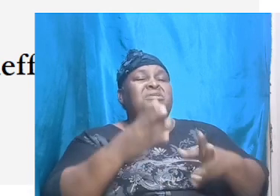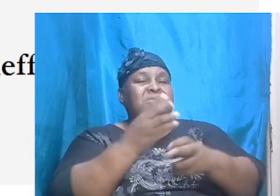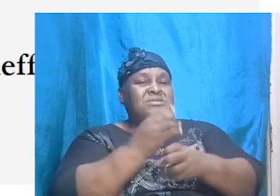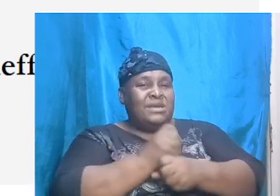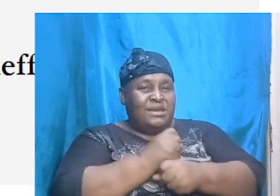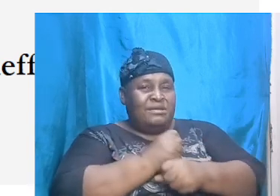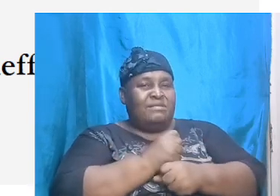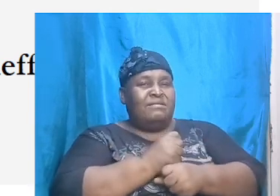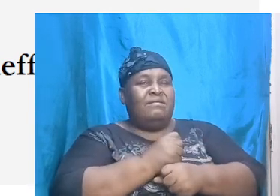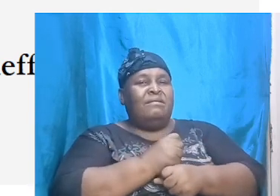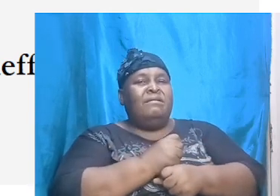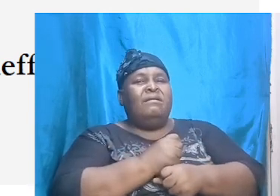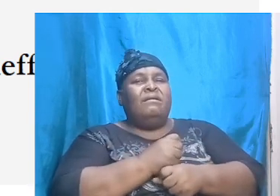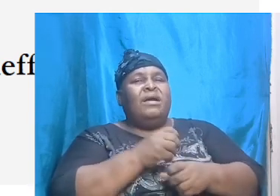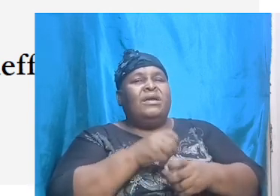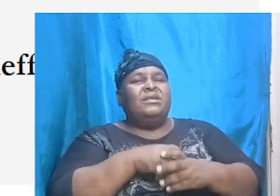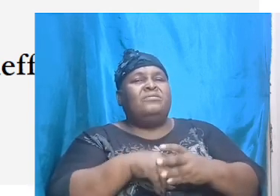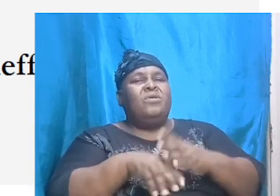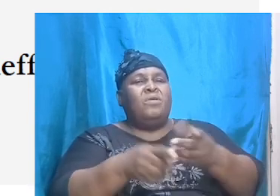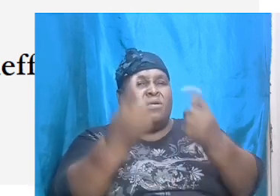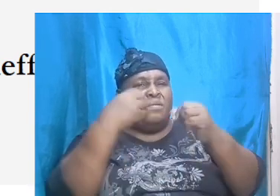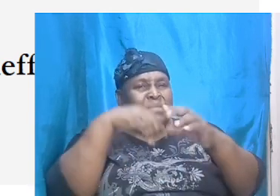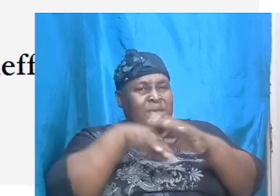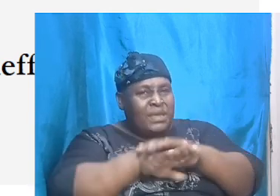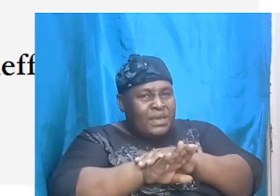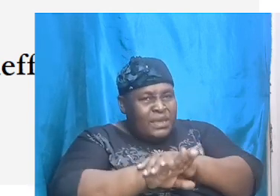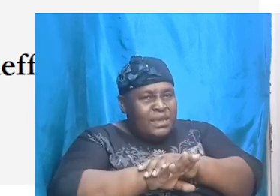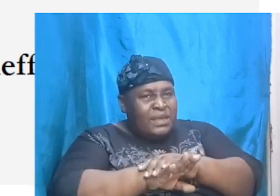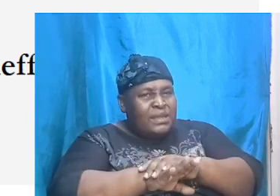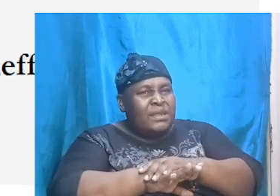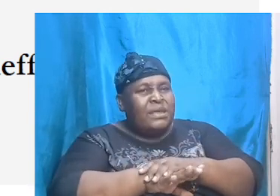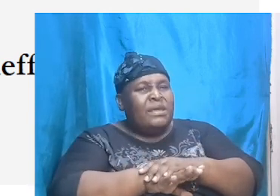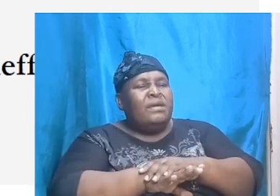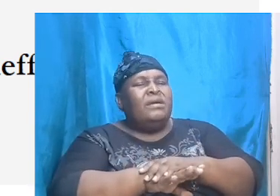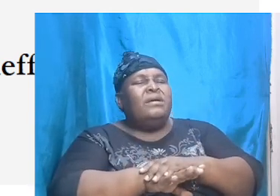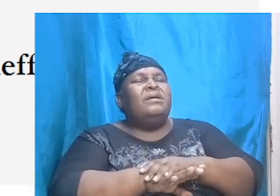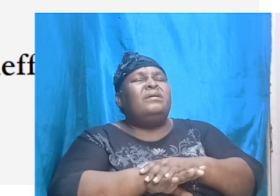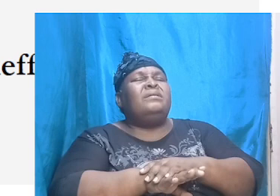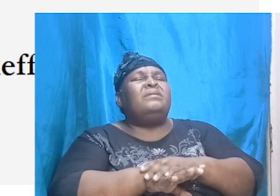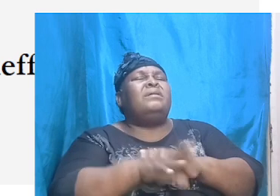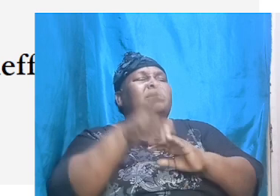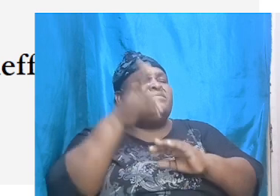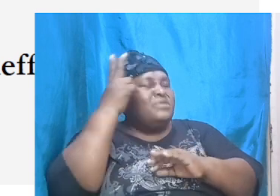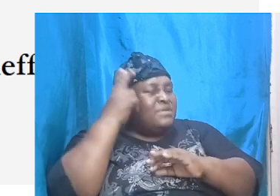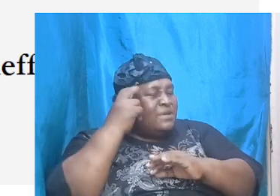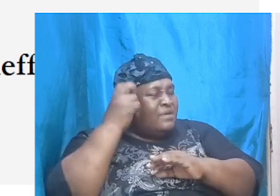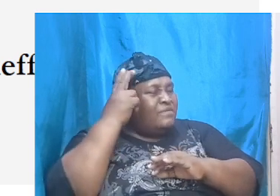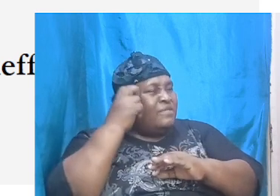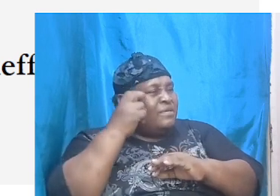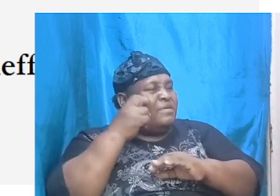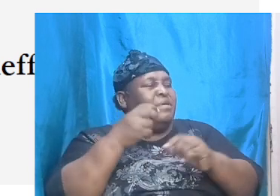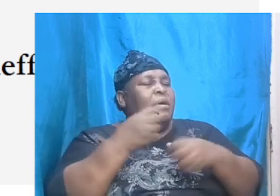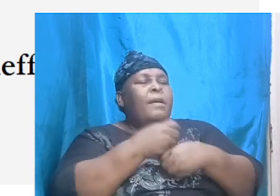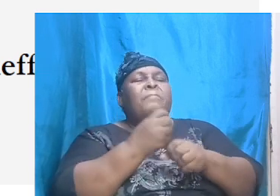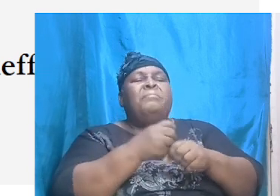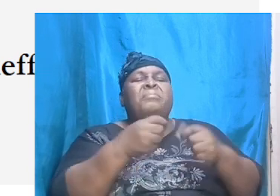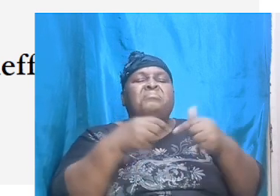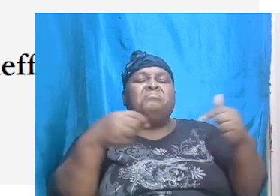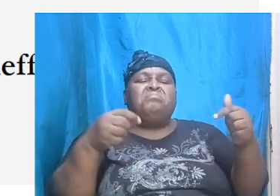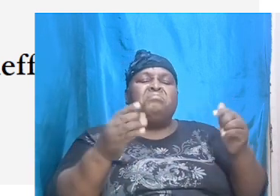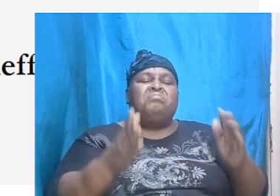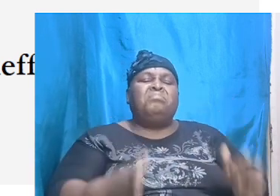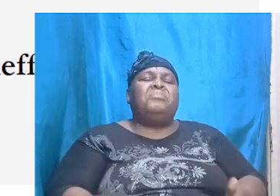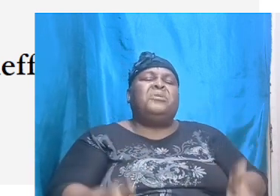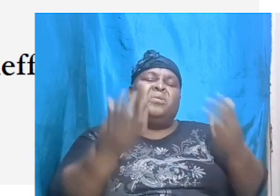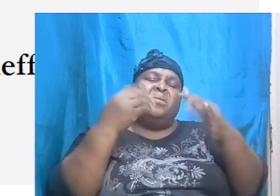of China, it allowed people to come in a similar way. Because somebody decided to take the bribe of the devil, it allows the enemy to come in, and it can